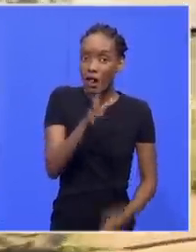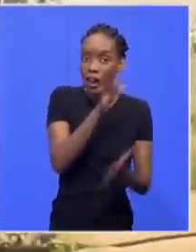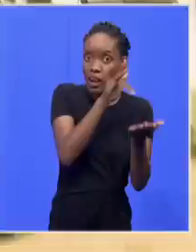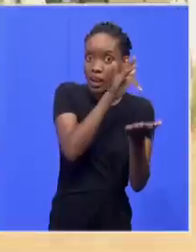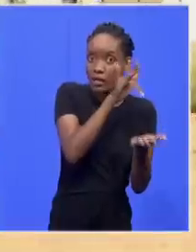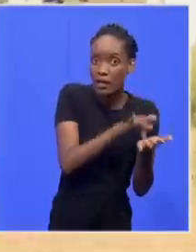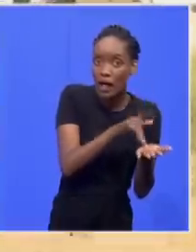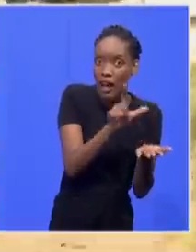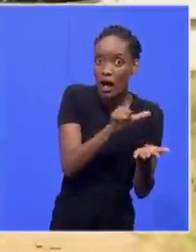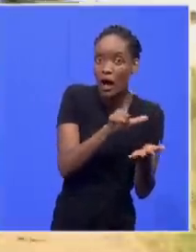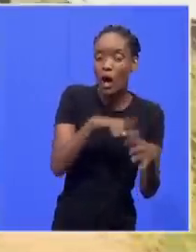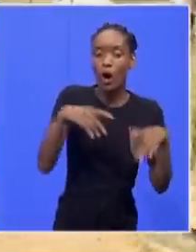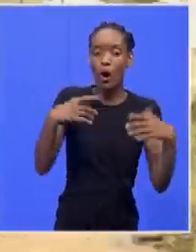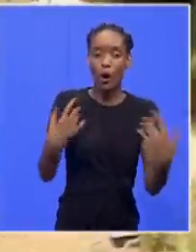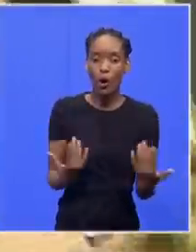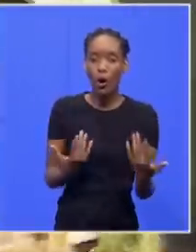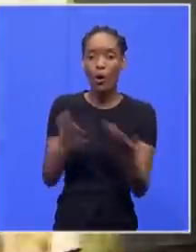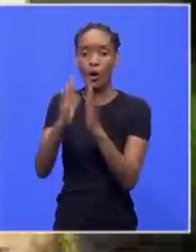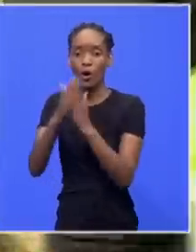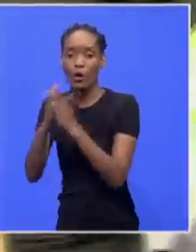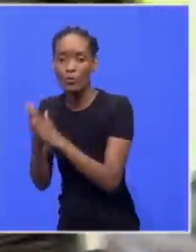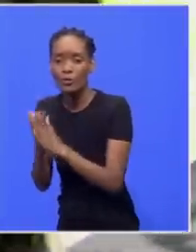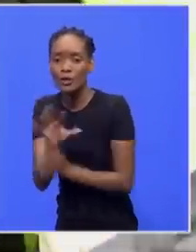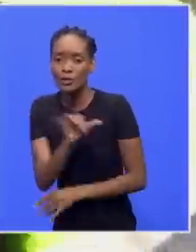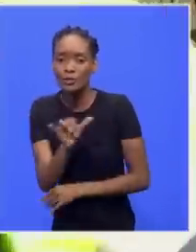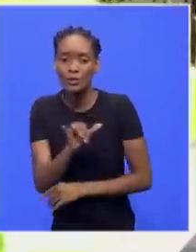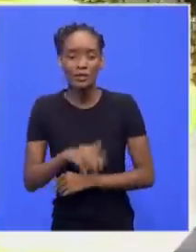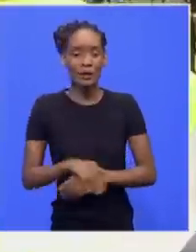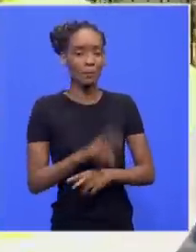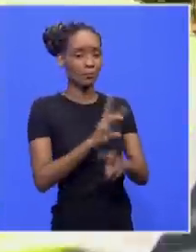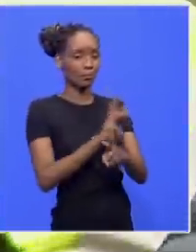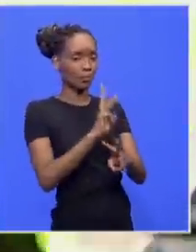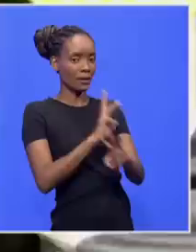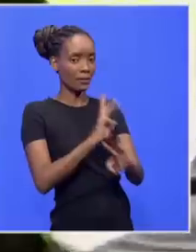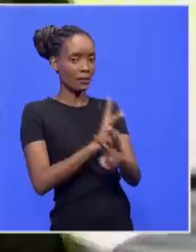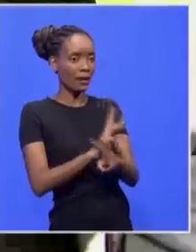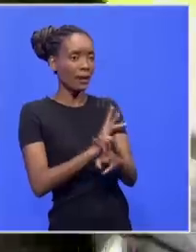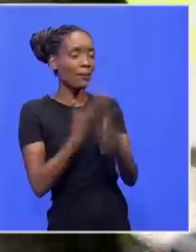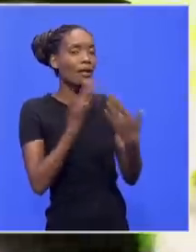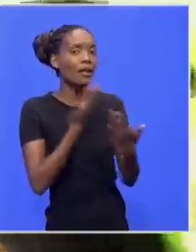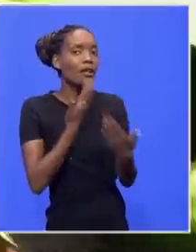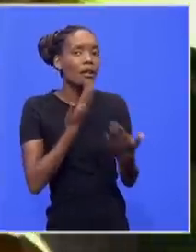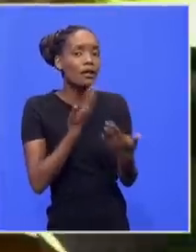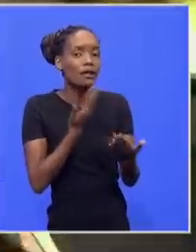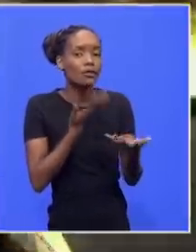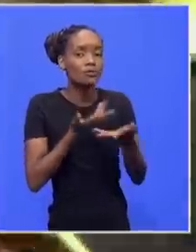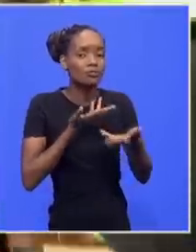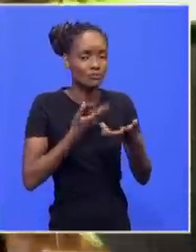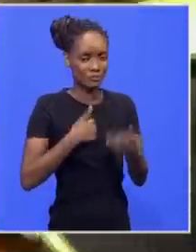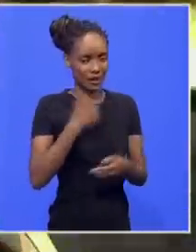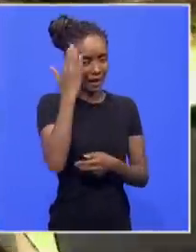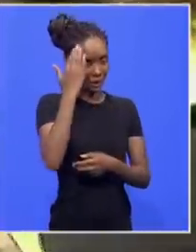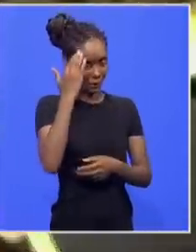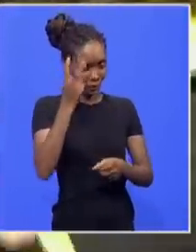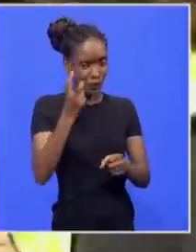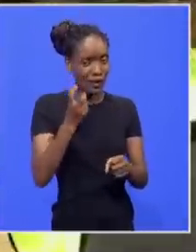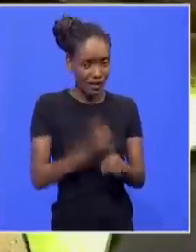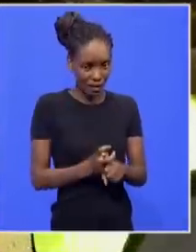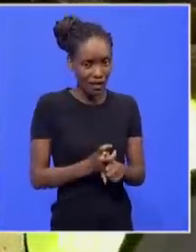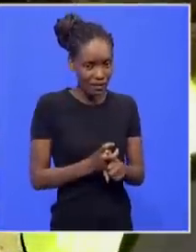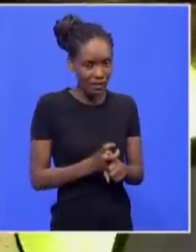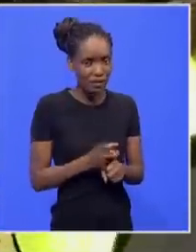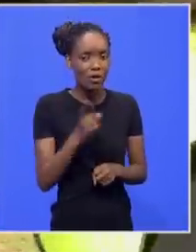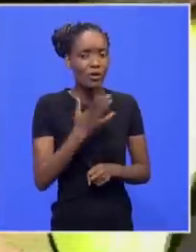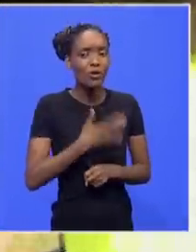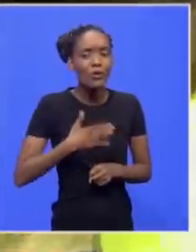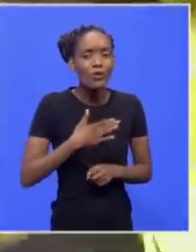be reintegrated into community? Mama, thank you so much for joining us right now. I know this is very, very hard for you. Yes. How are you